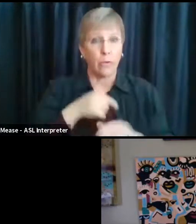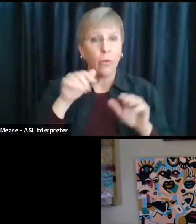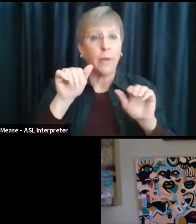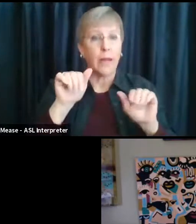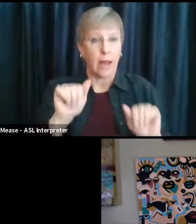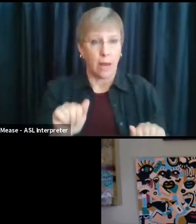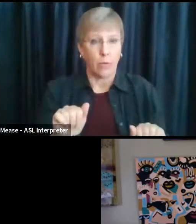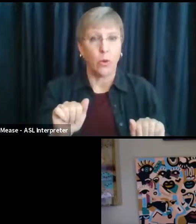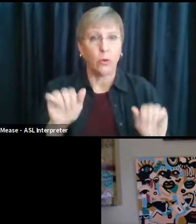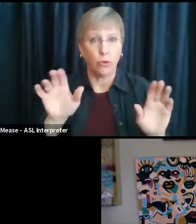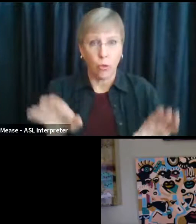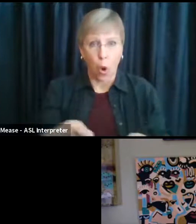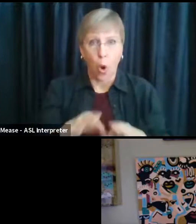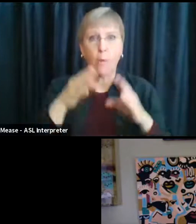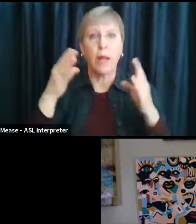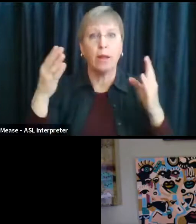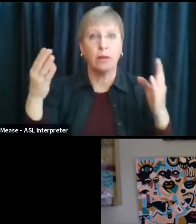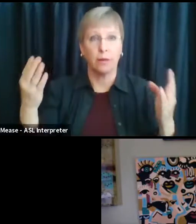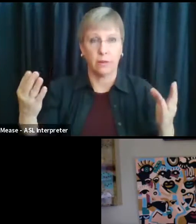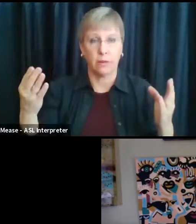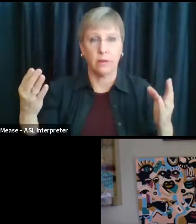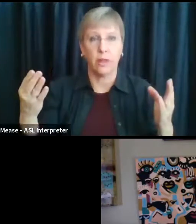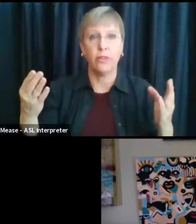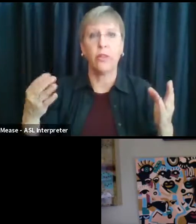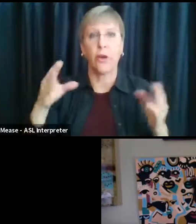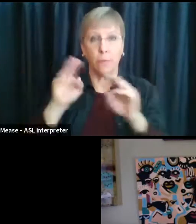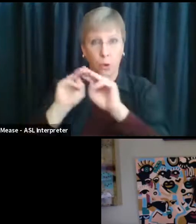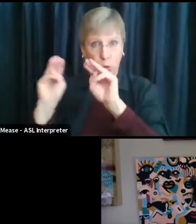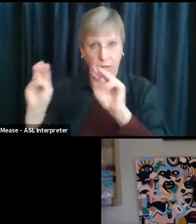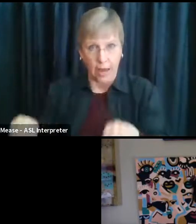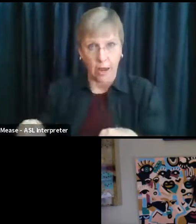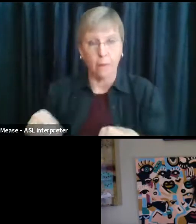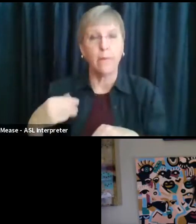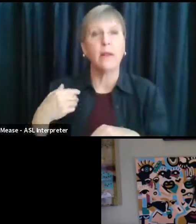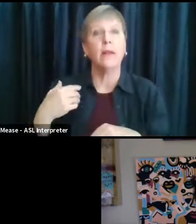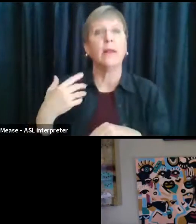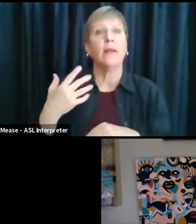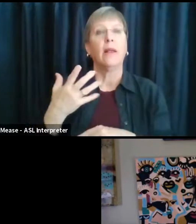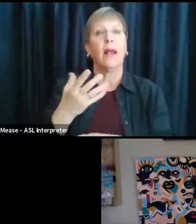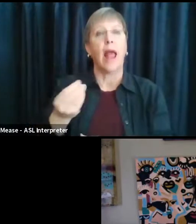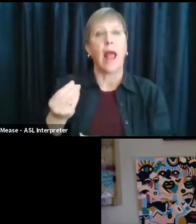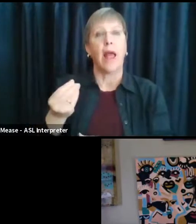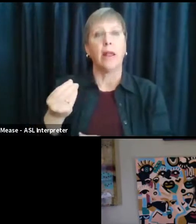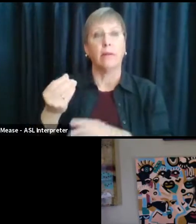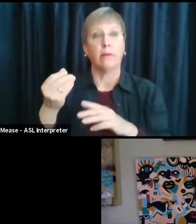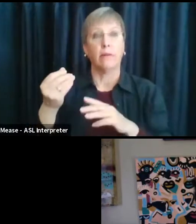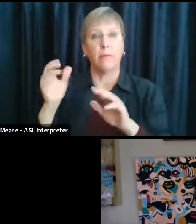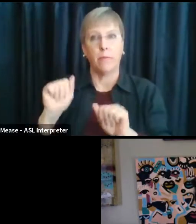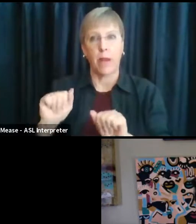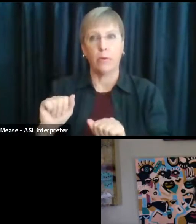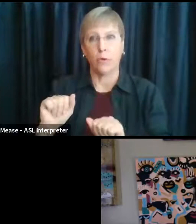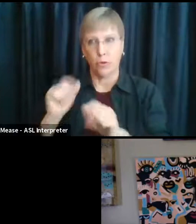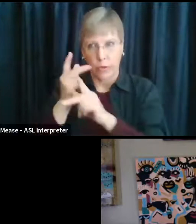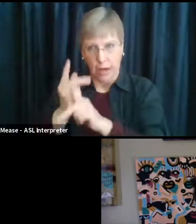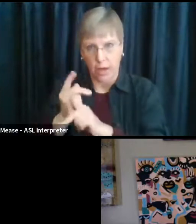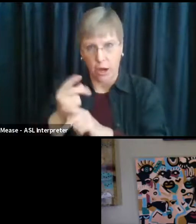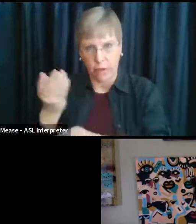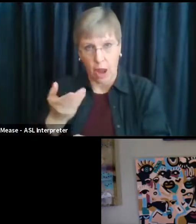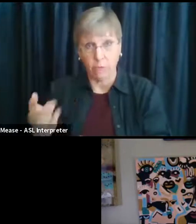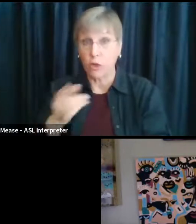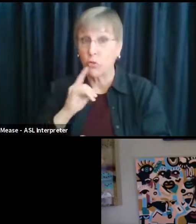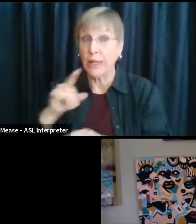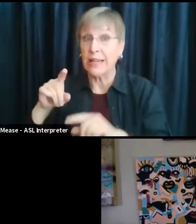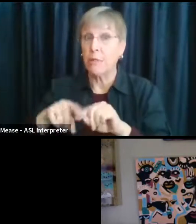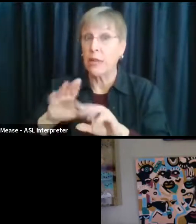to open the renewed museum, and that we'll be able to care about the objects. It really depends